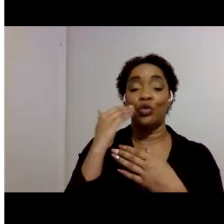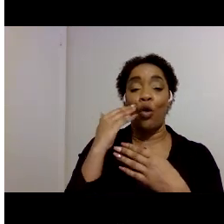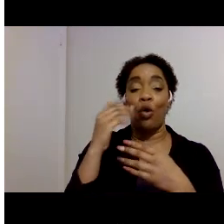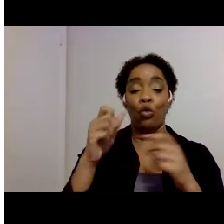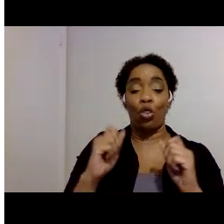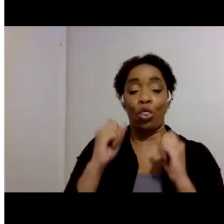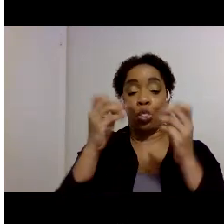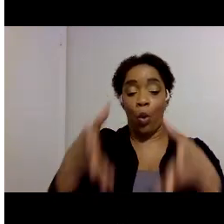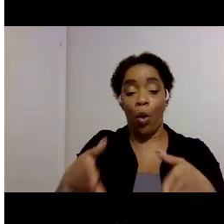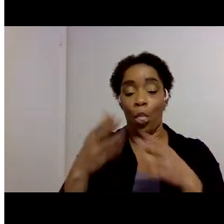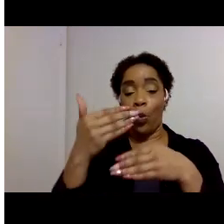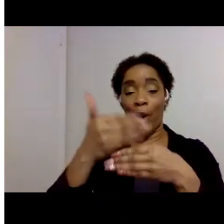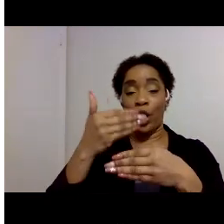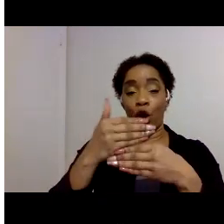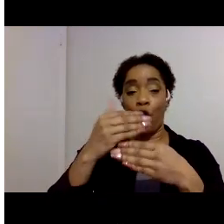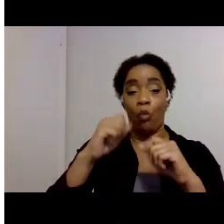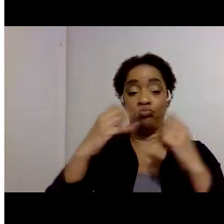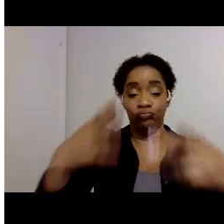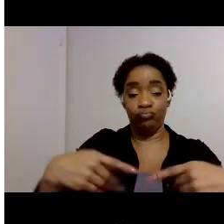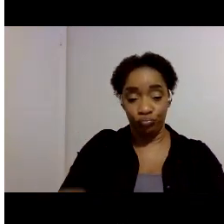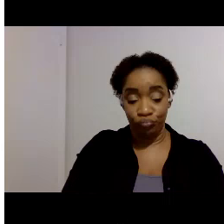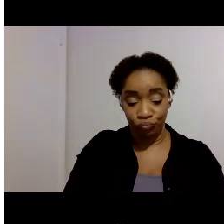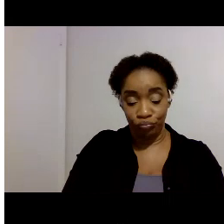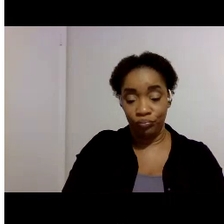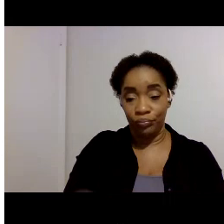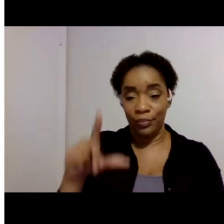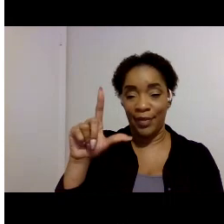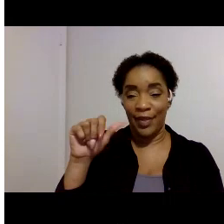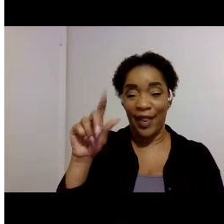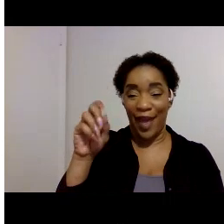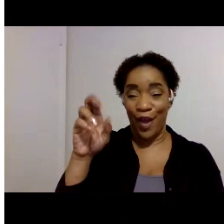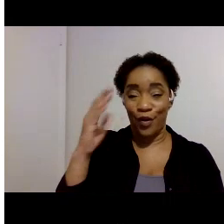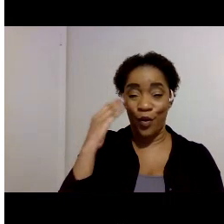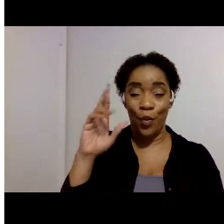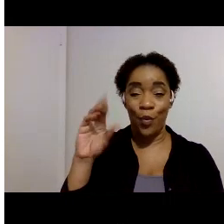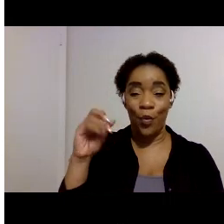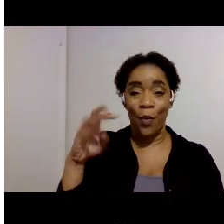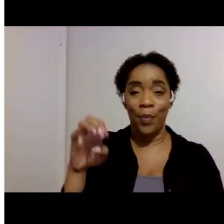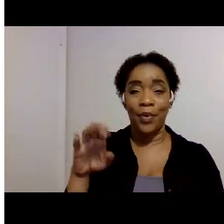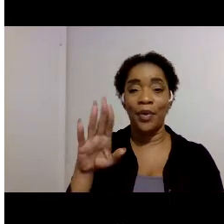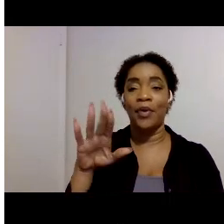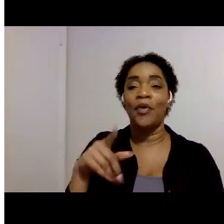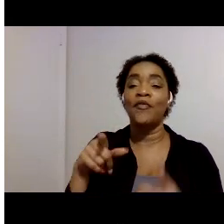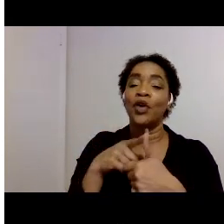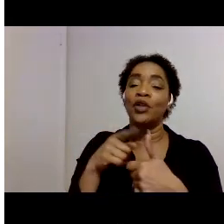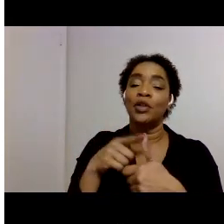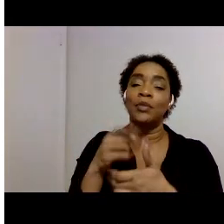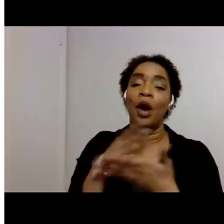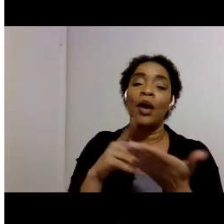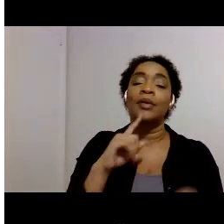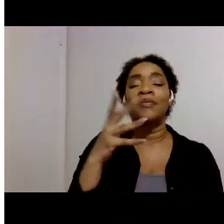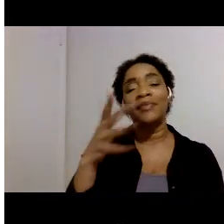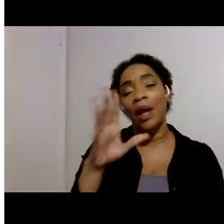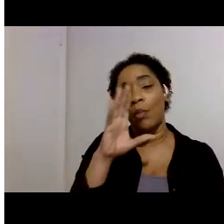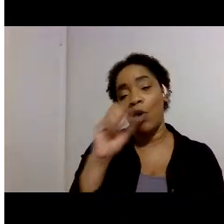part. That's the first part. Okay, first part. Just stop watching infomercials. I'm sorry.